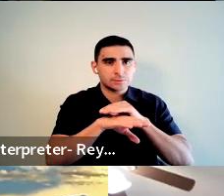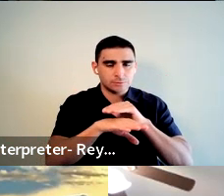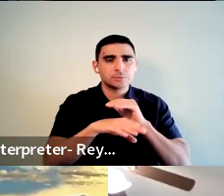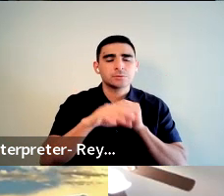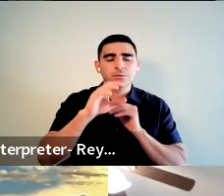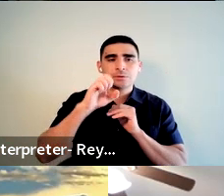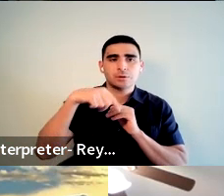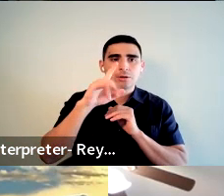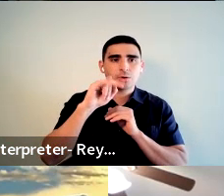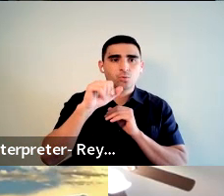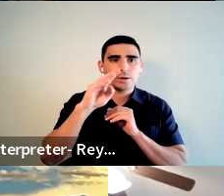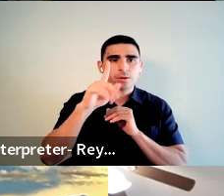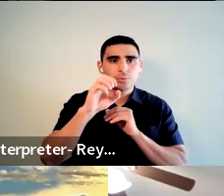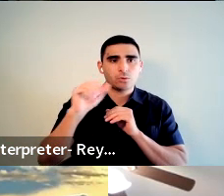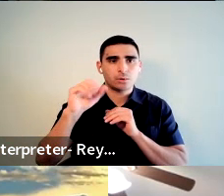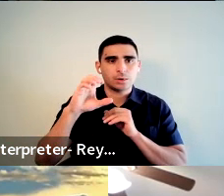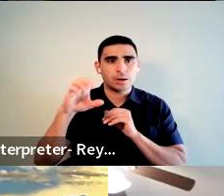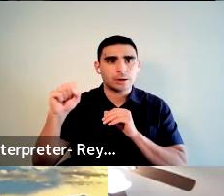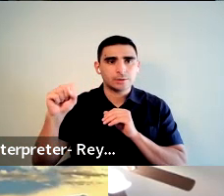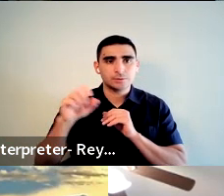our county staff